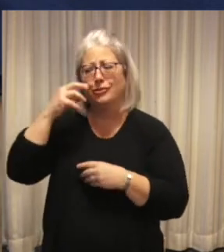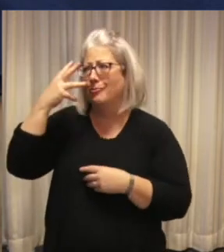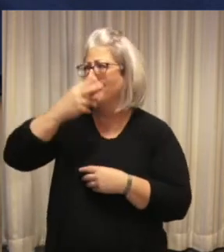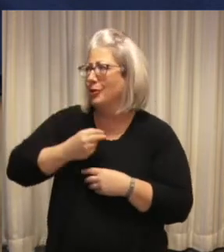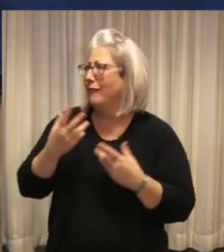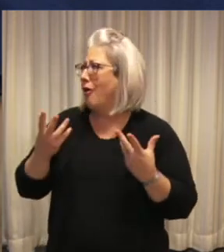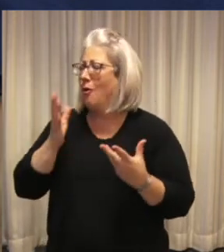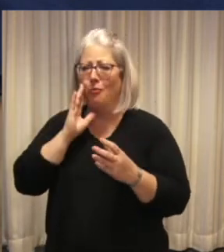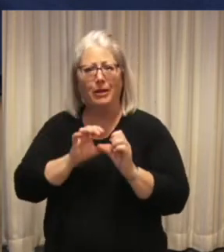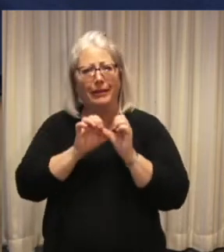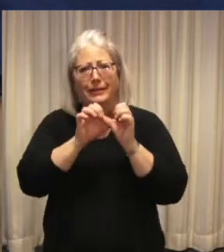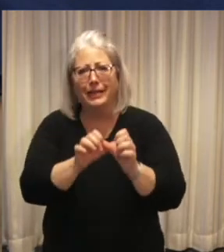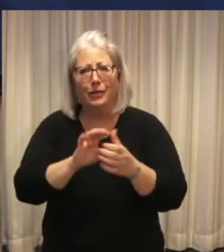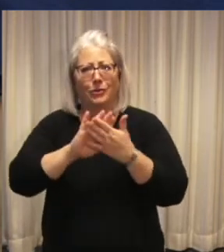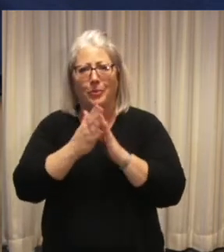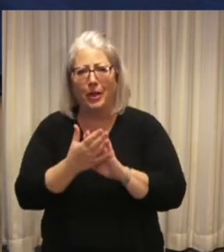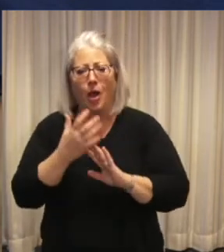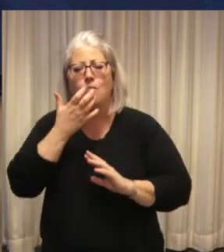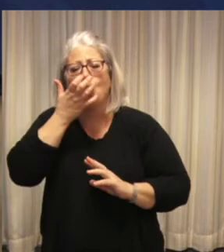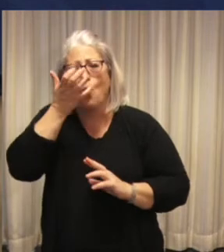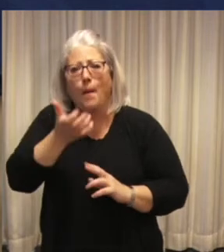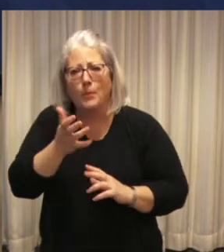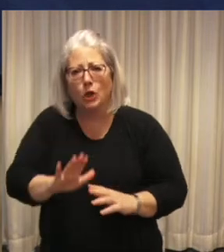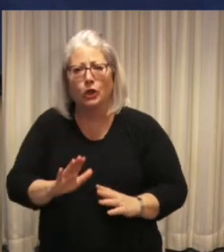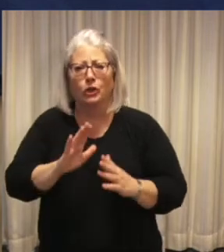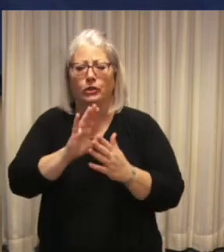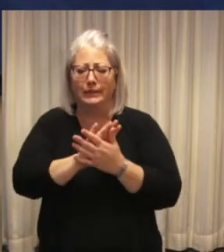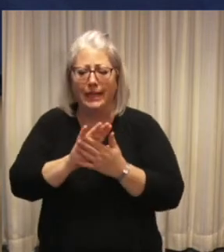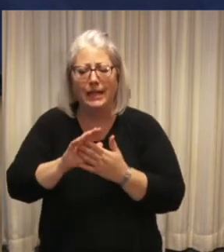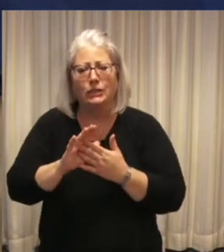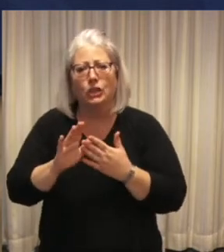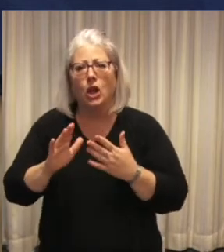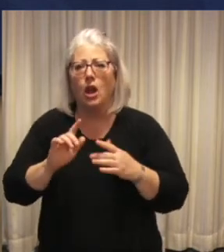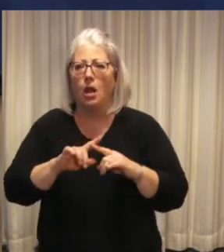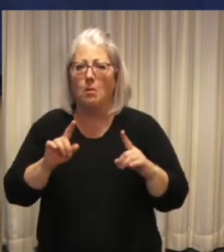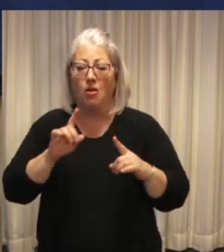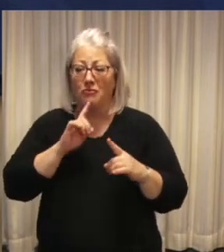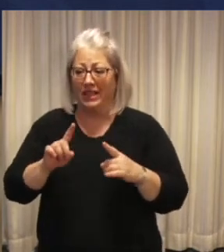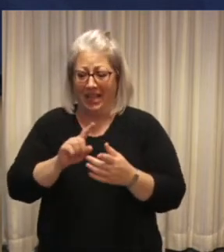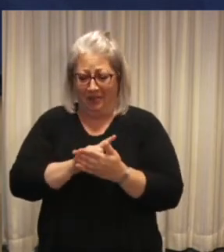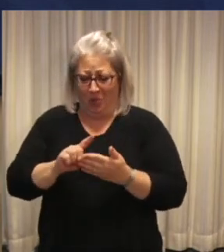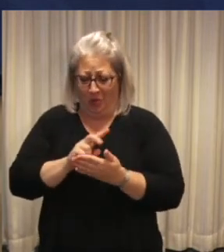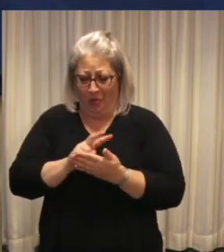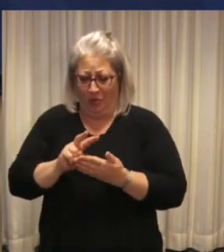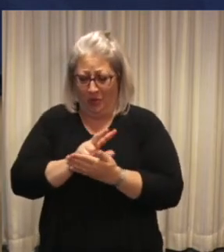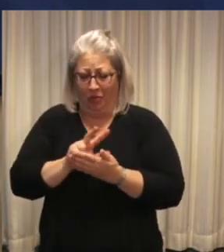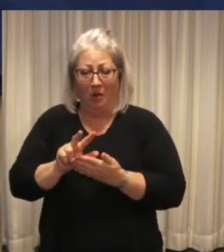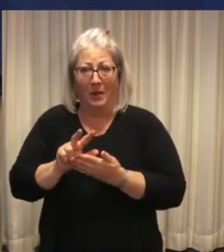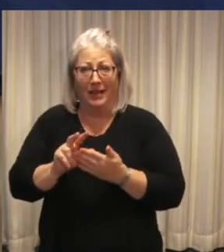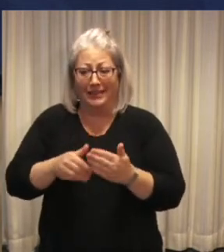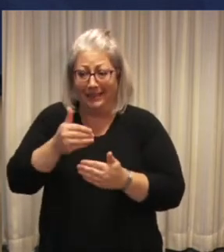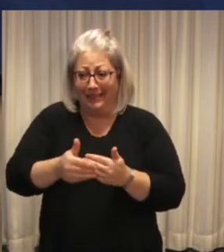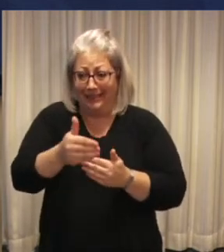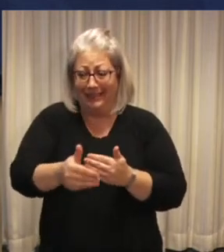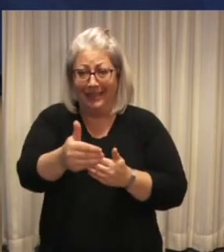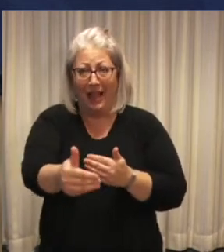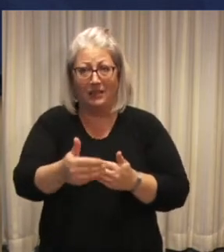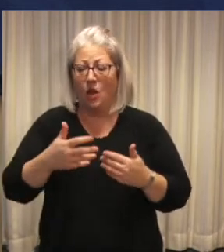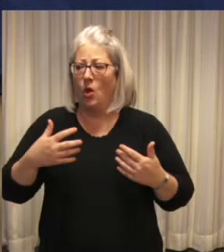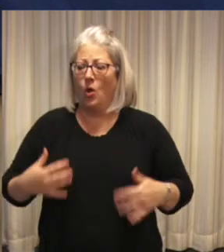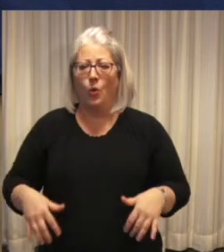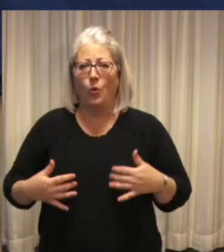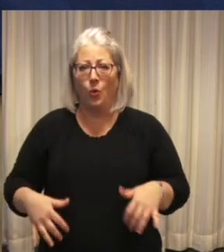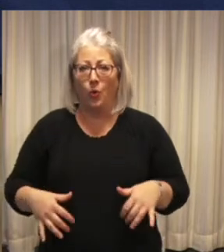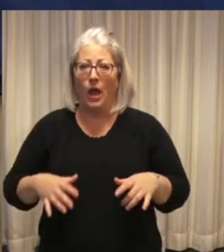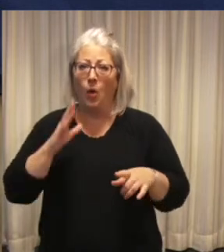It's probably going to continue to get nicer. But these next few weeks are really make or break time for us. I'm just asking everybody to hold on a little bit